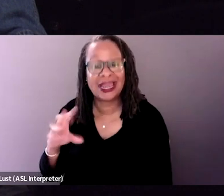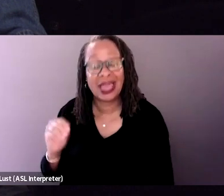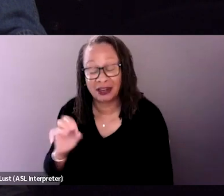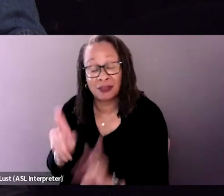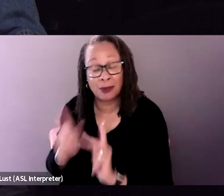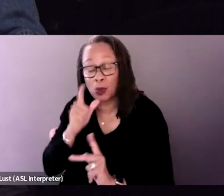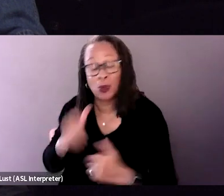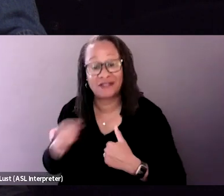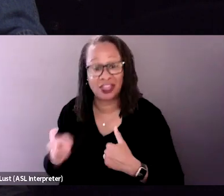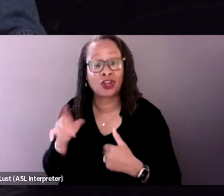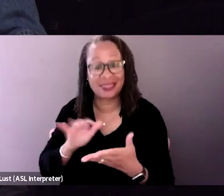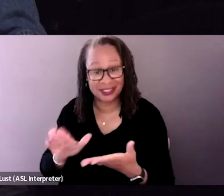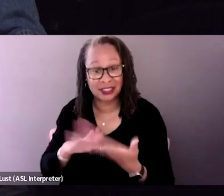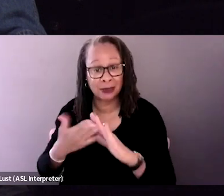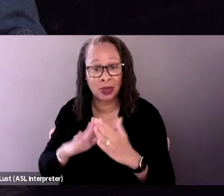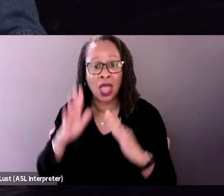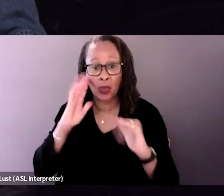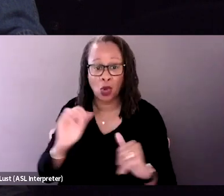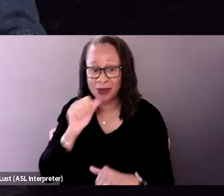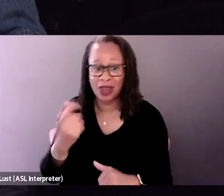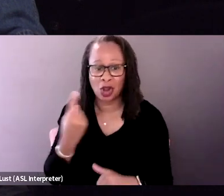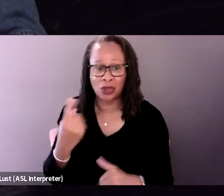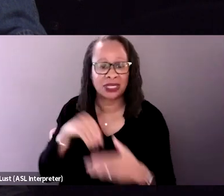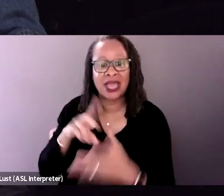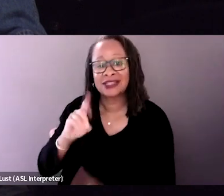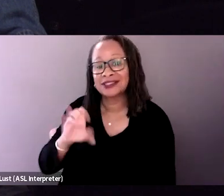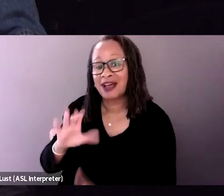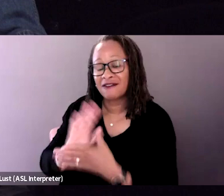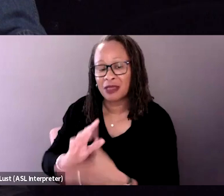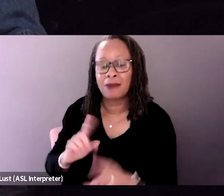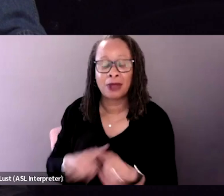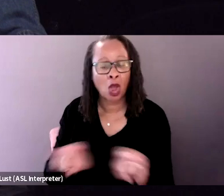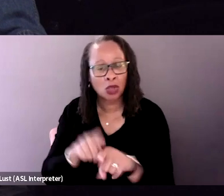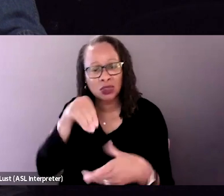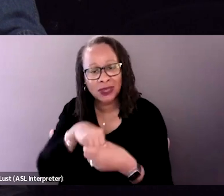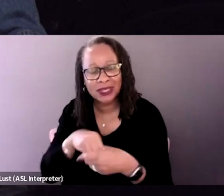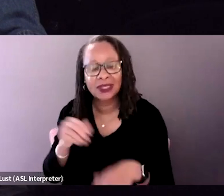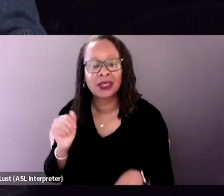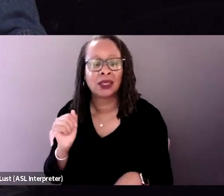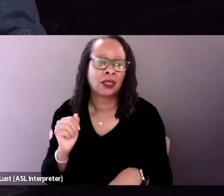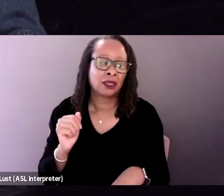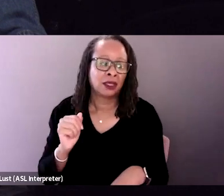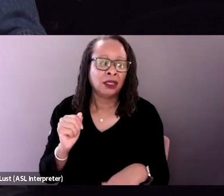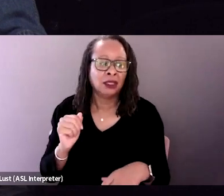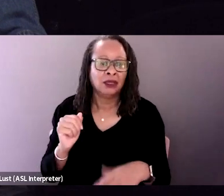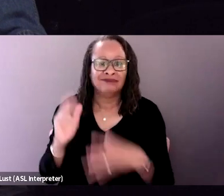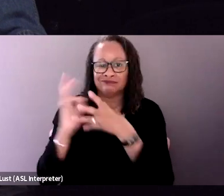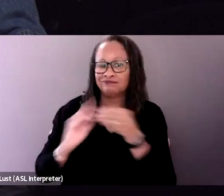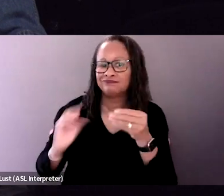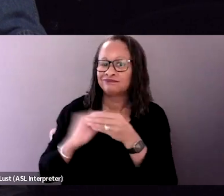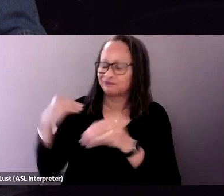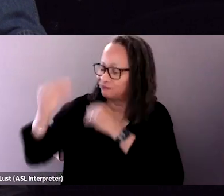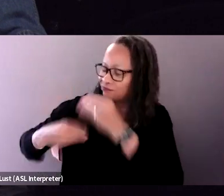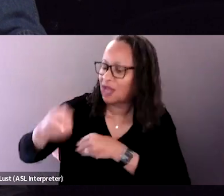and we hope that not just in documentary film, but also in the legends of this people,